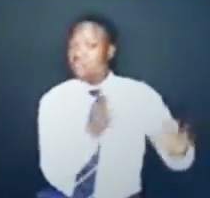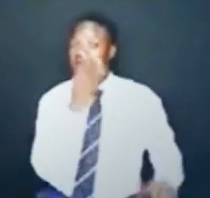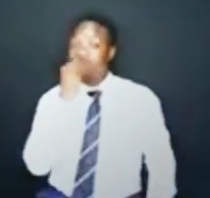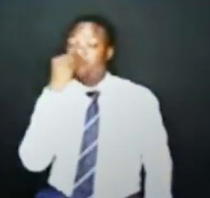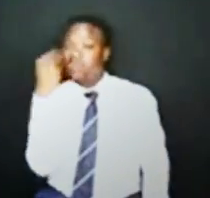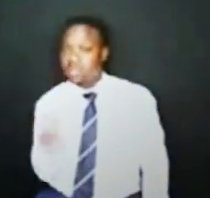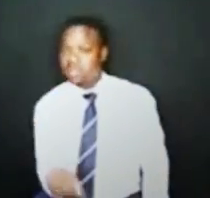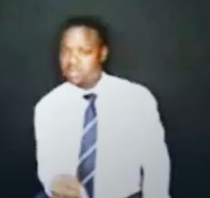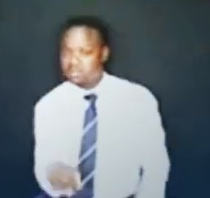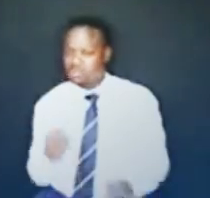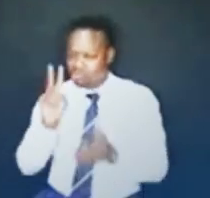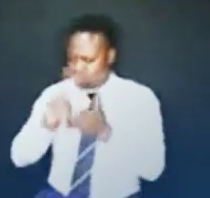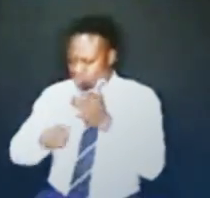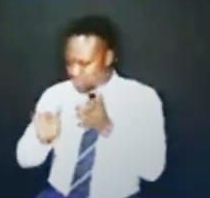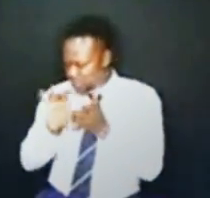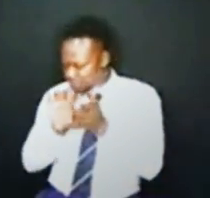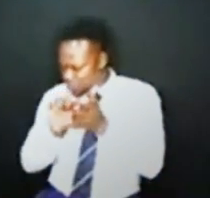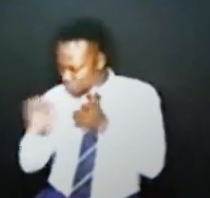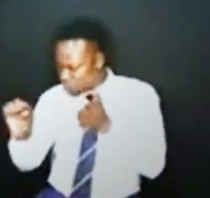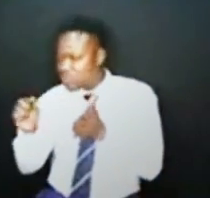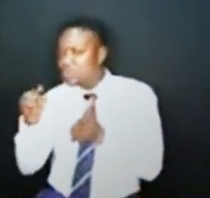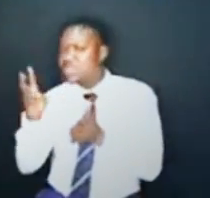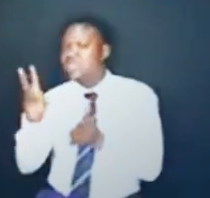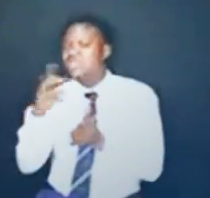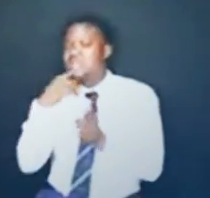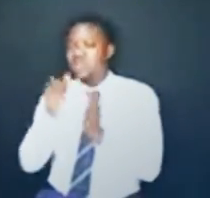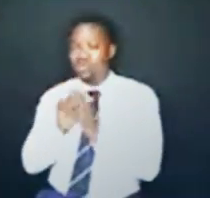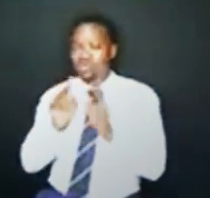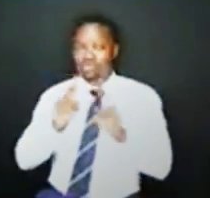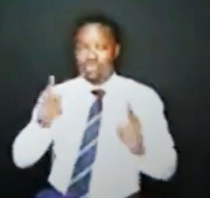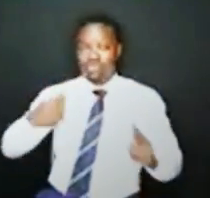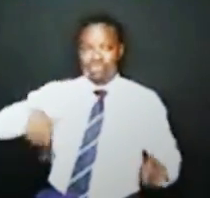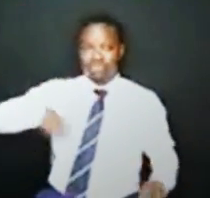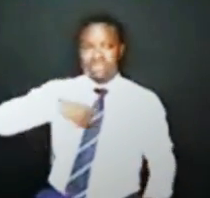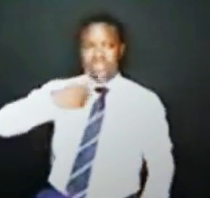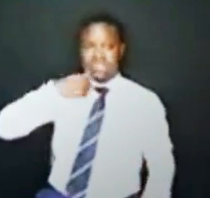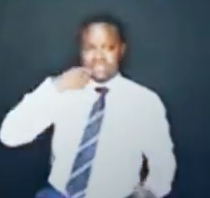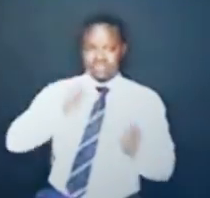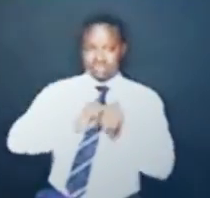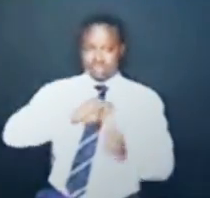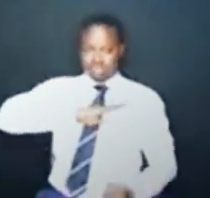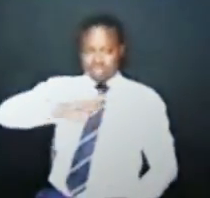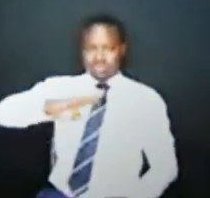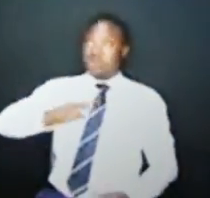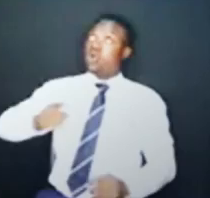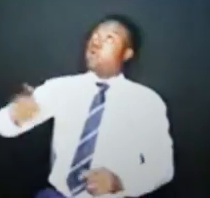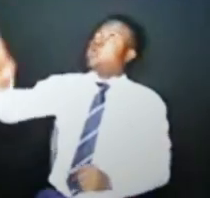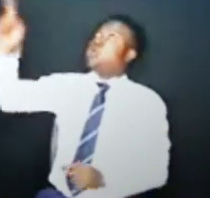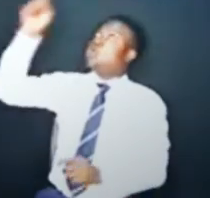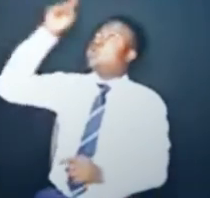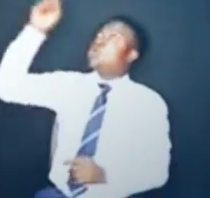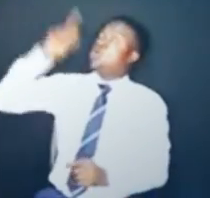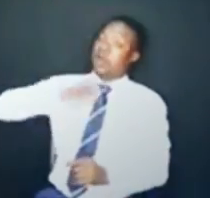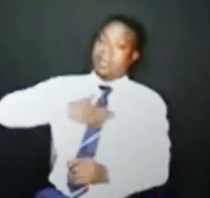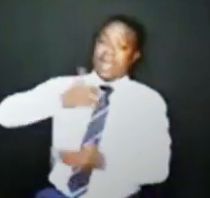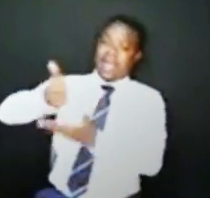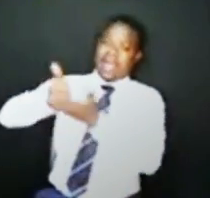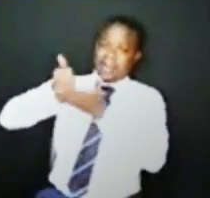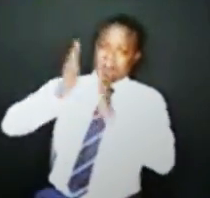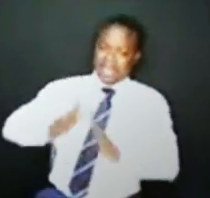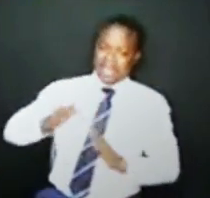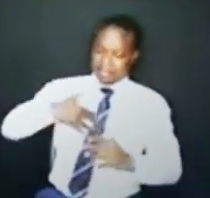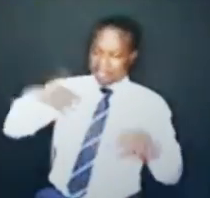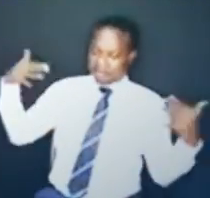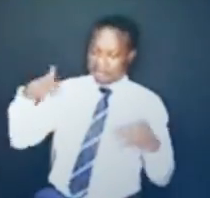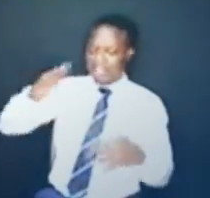you, look at verses. So we say with confidence, the Lord is my helper. I will not be afraid.